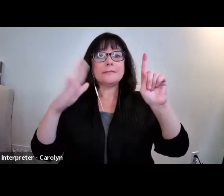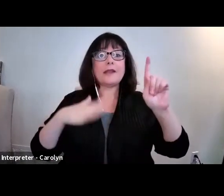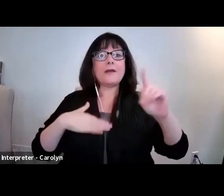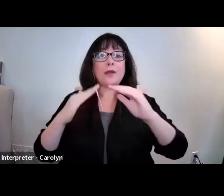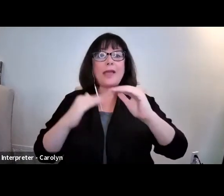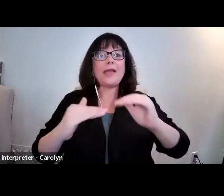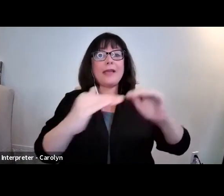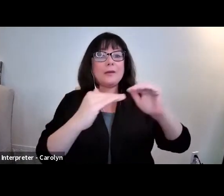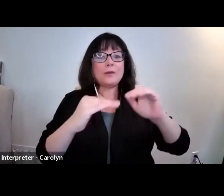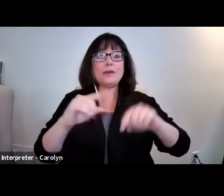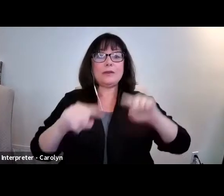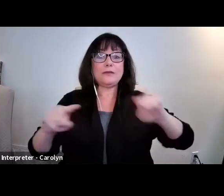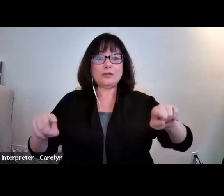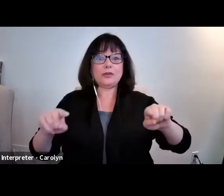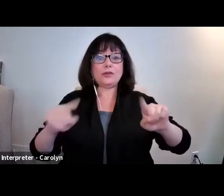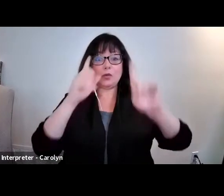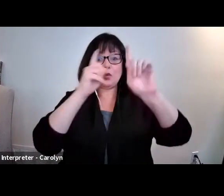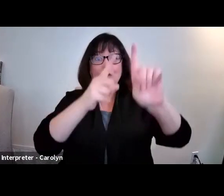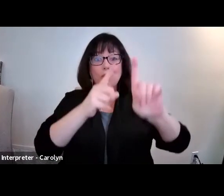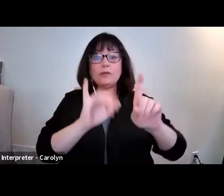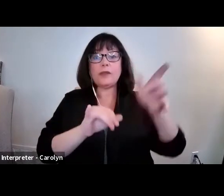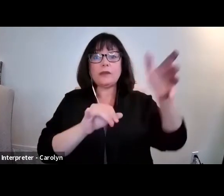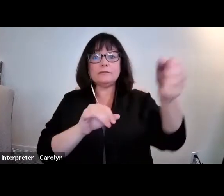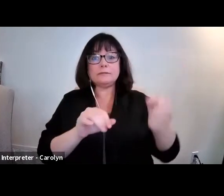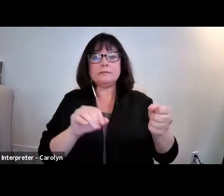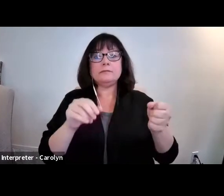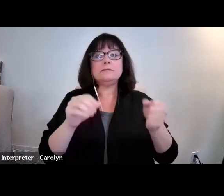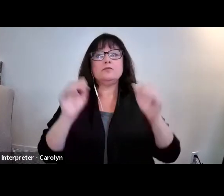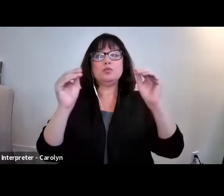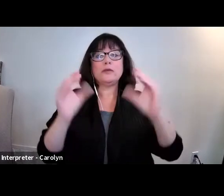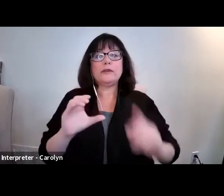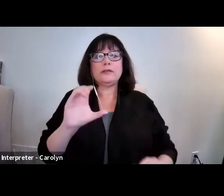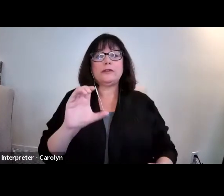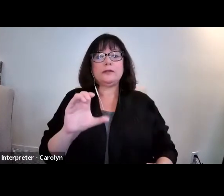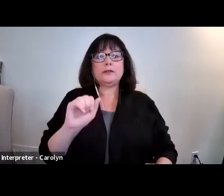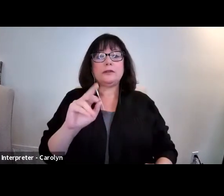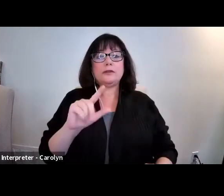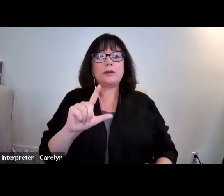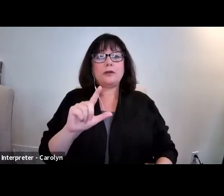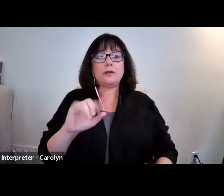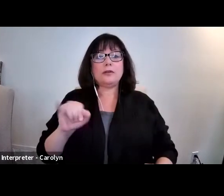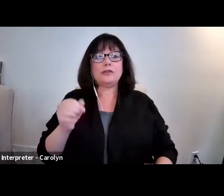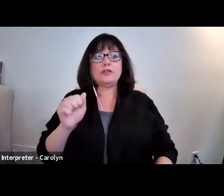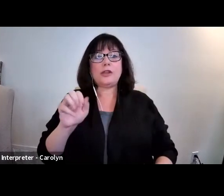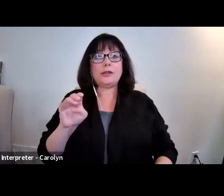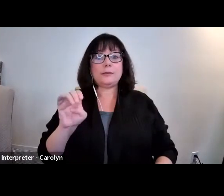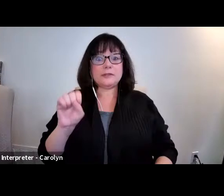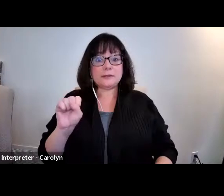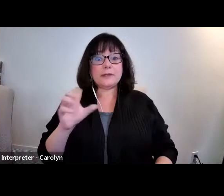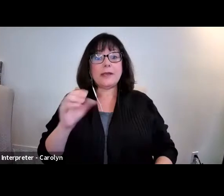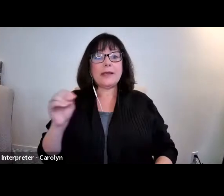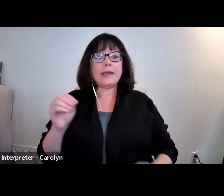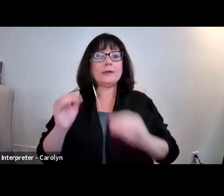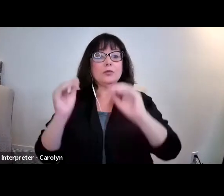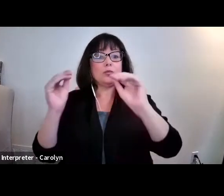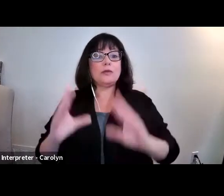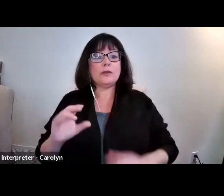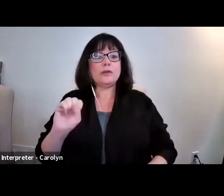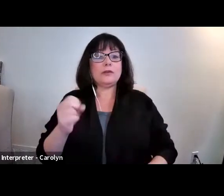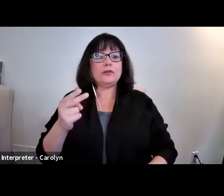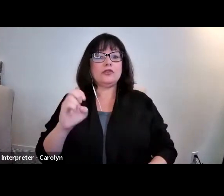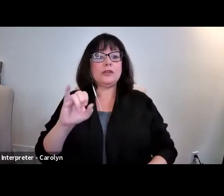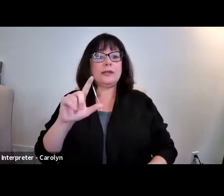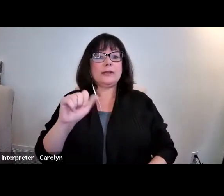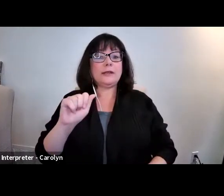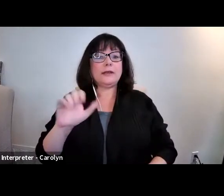with Professor James, Vice President of Equity, People, and Culture, Sheila Cote-Meek, will lead the development of a university